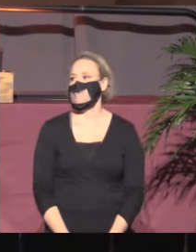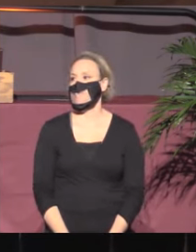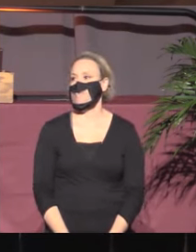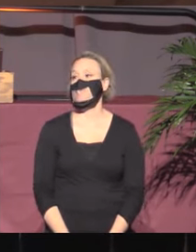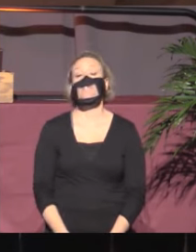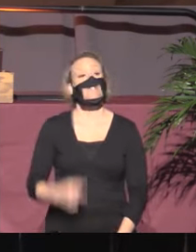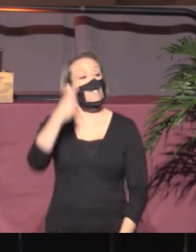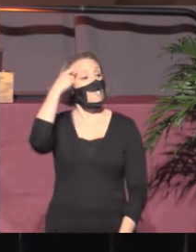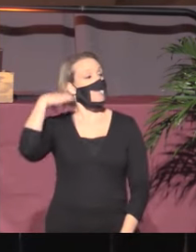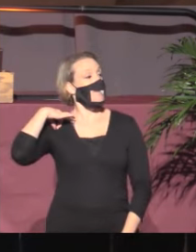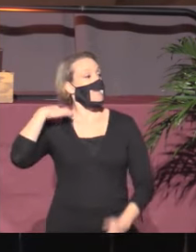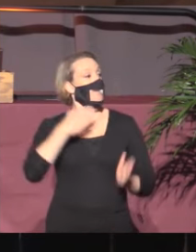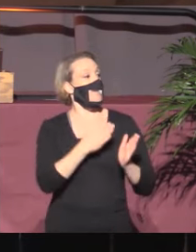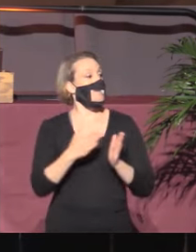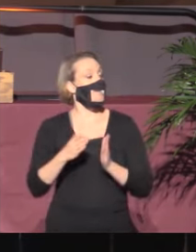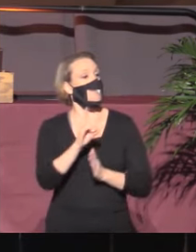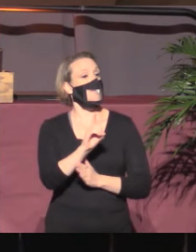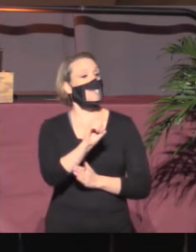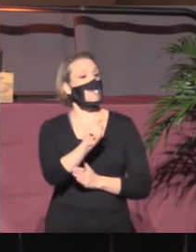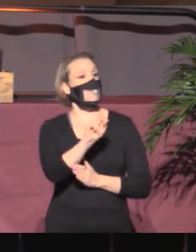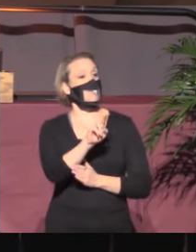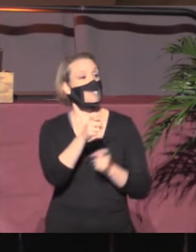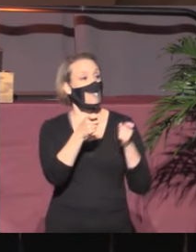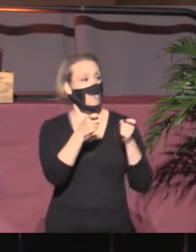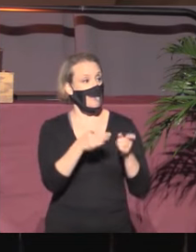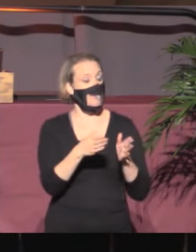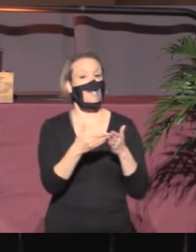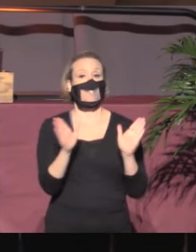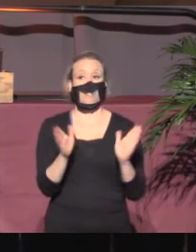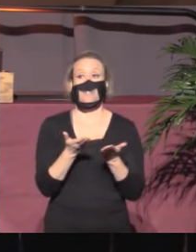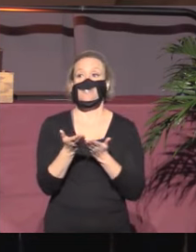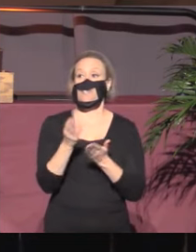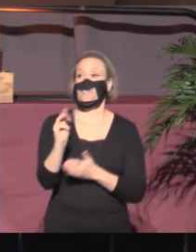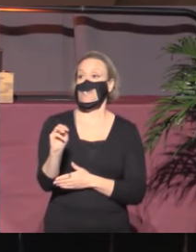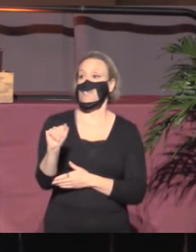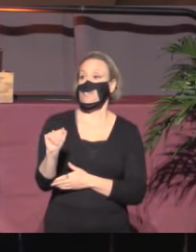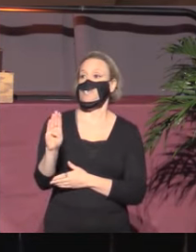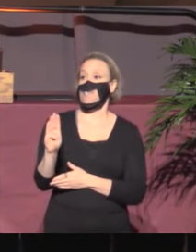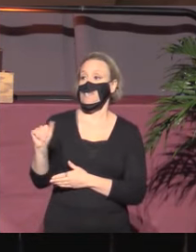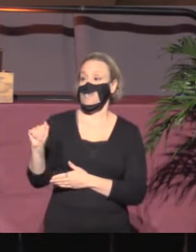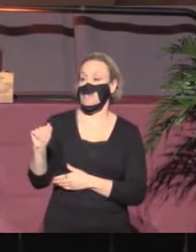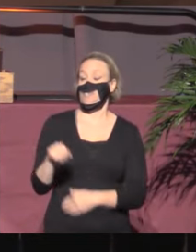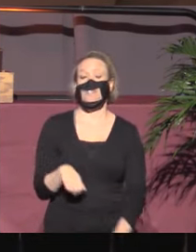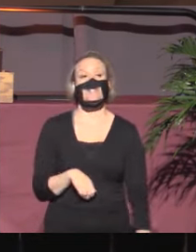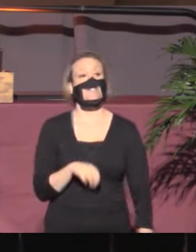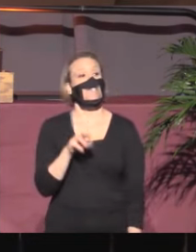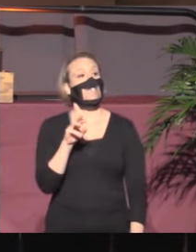Will the candidates for the degree of Doctor of Management and Public Service, Masters of Business Administration, Master